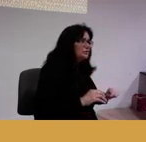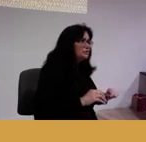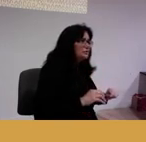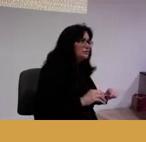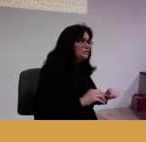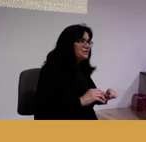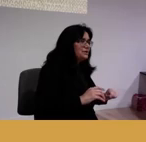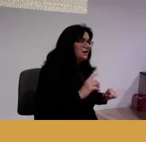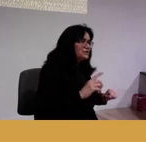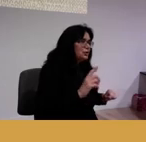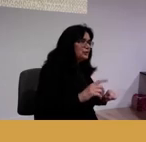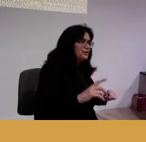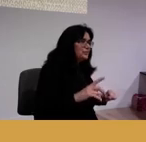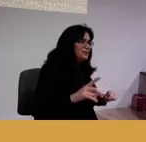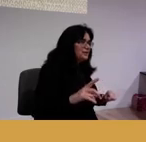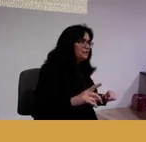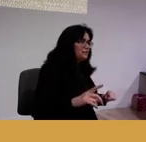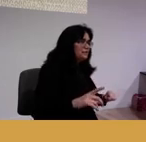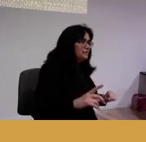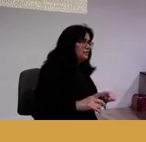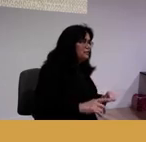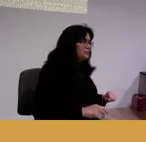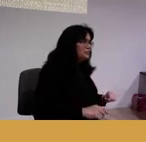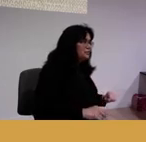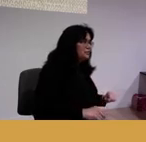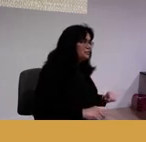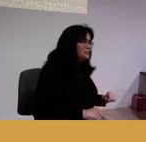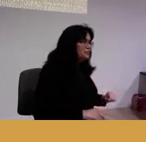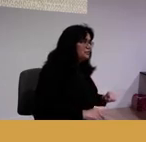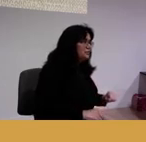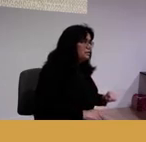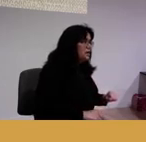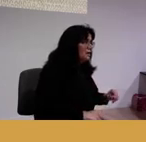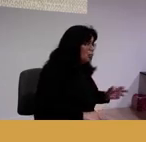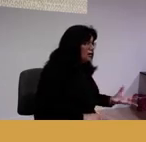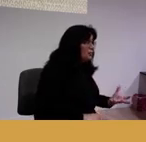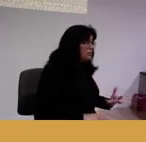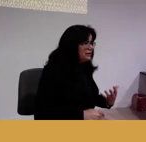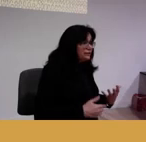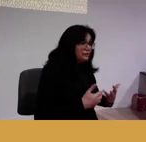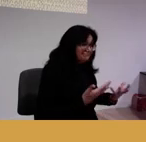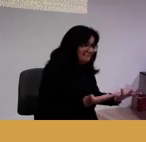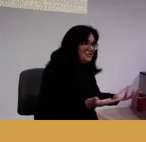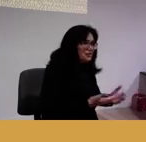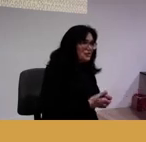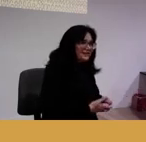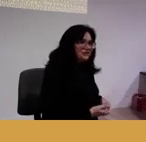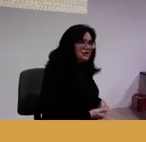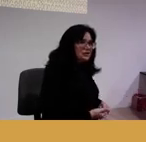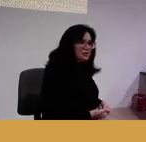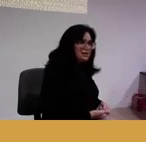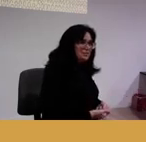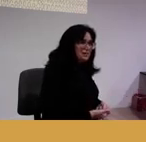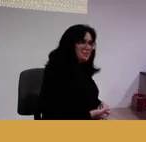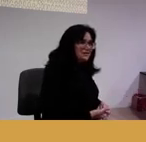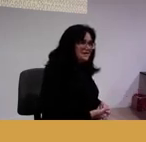older knowledges as long as they're perceived to be useful. And what I believe, and, you know,